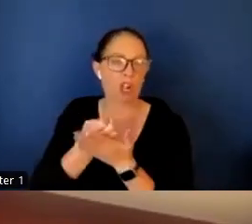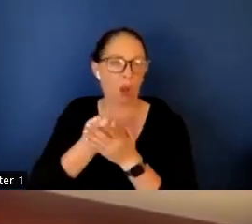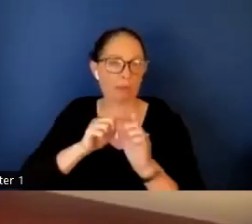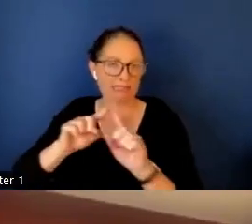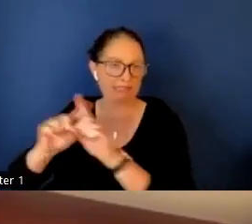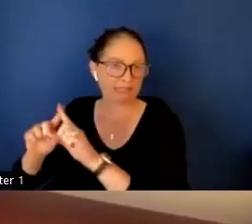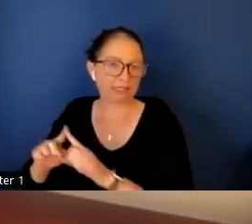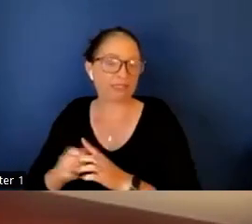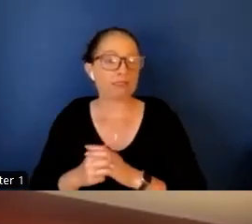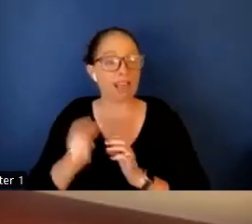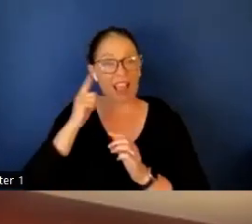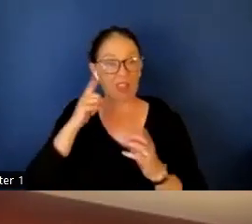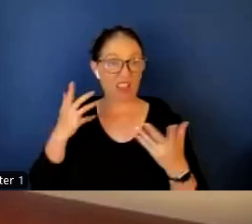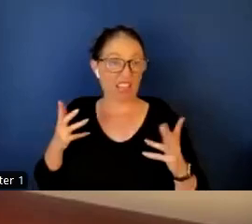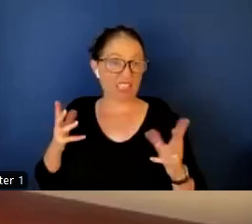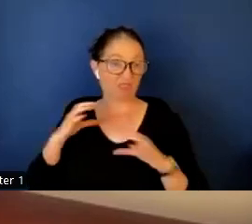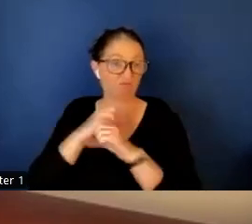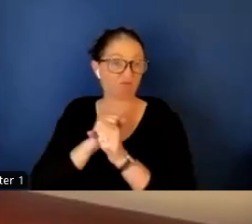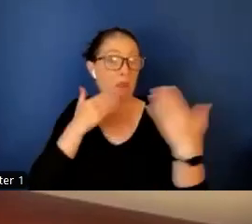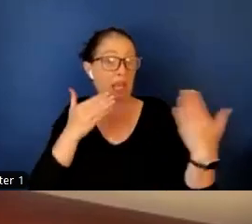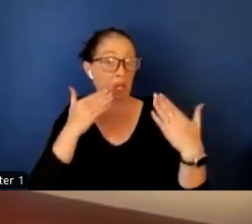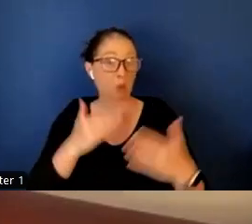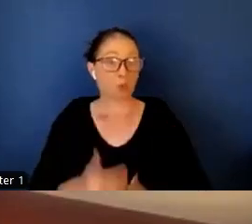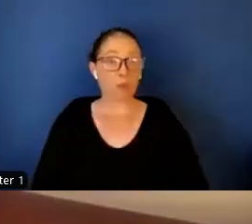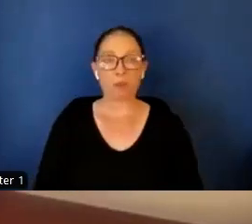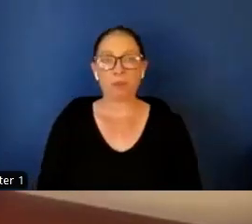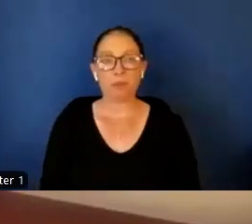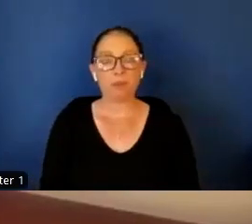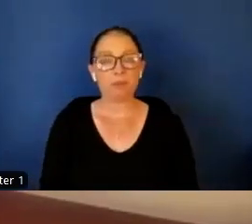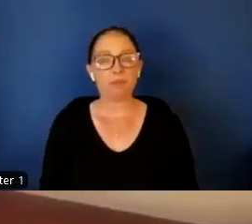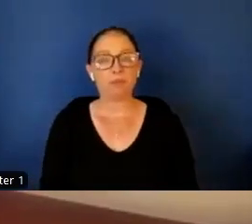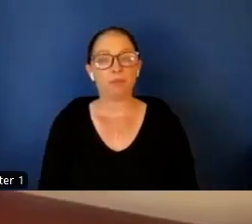And I think that is all I'll say. Thank you so much.